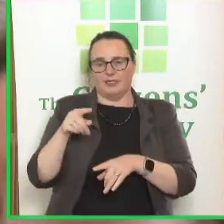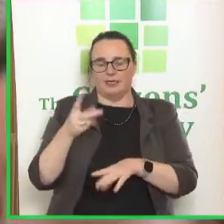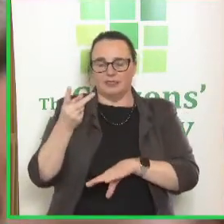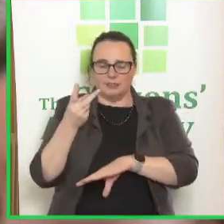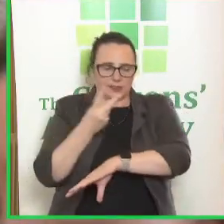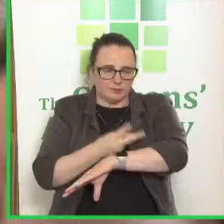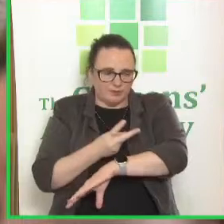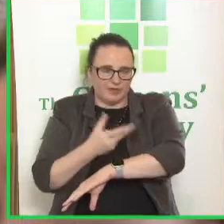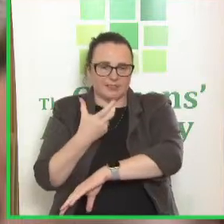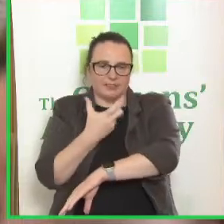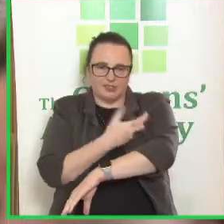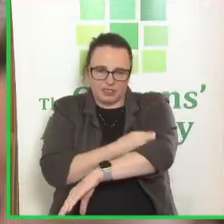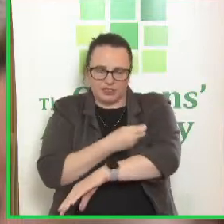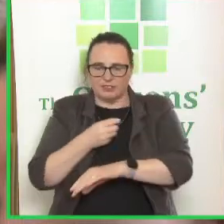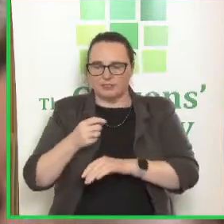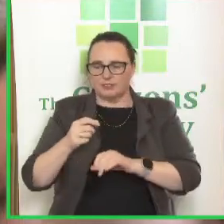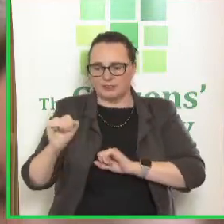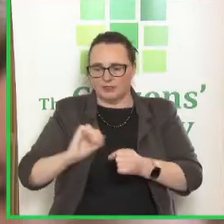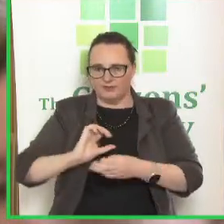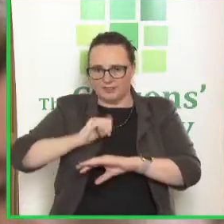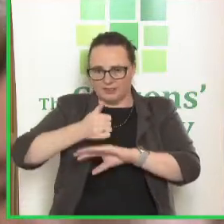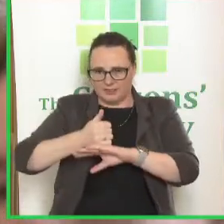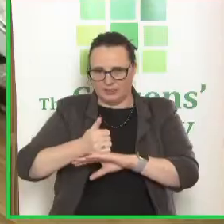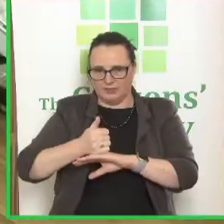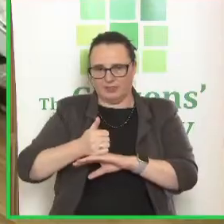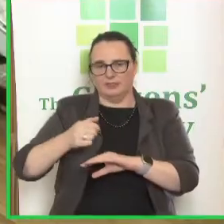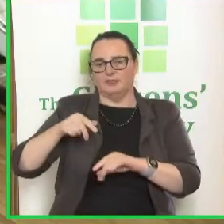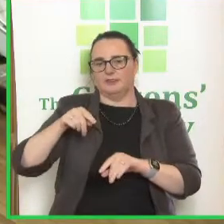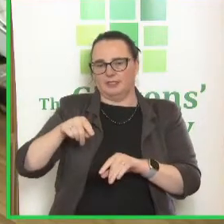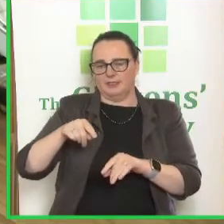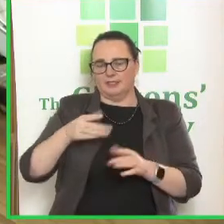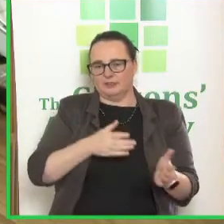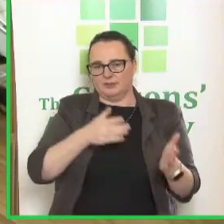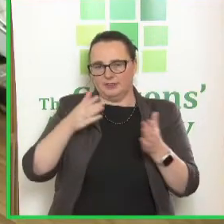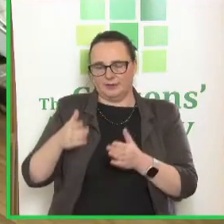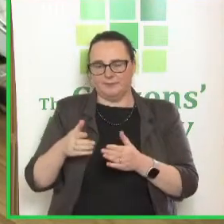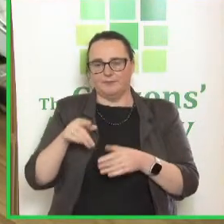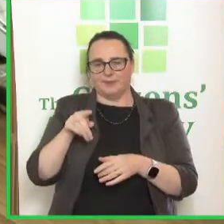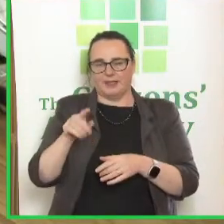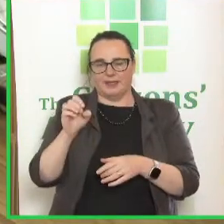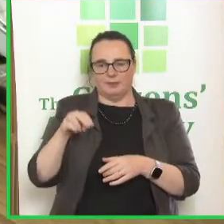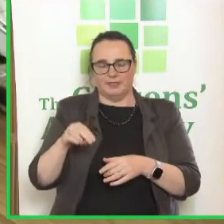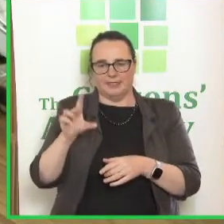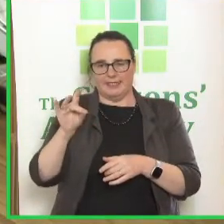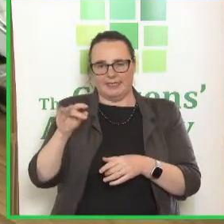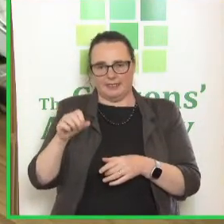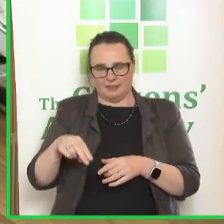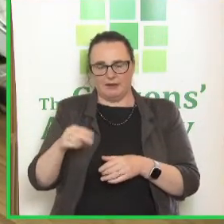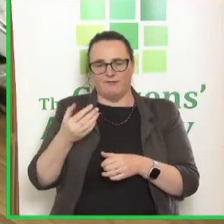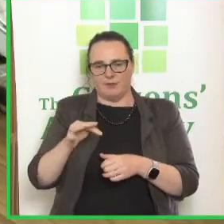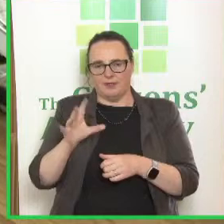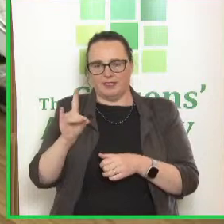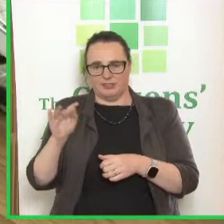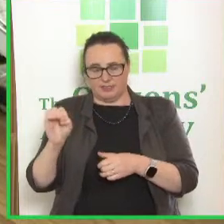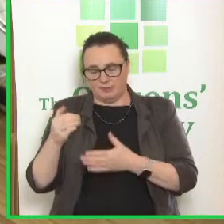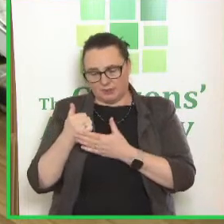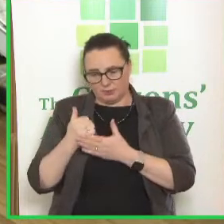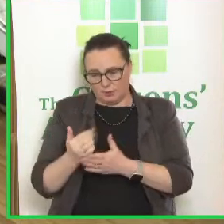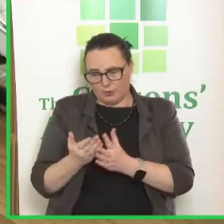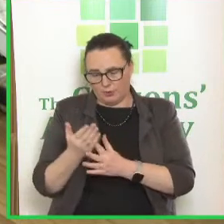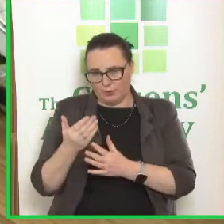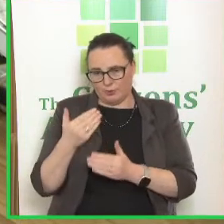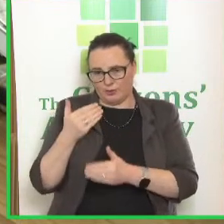September. Now, Eamon, no pressure. Eamon Keenan from the HSE, who's been very supportive throughout the process